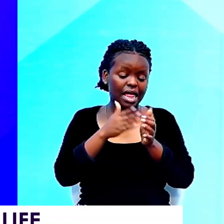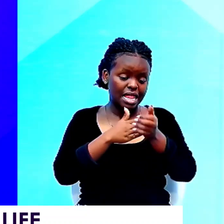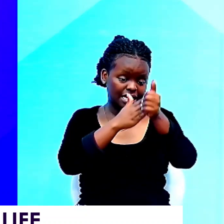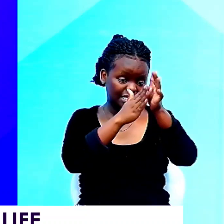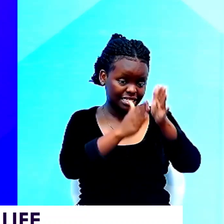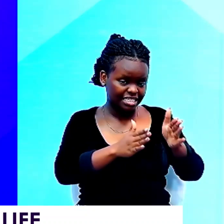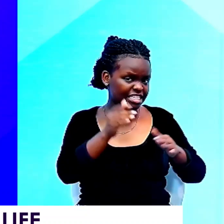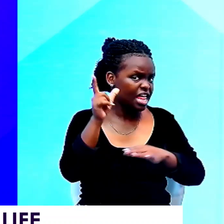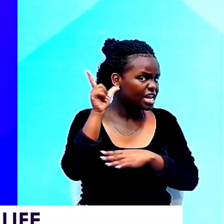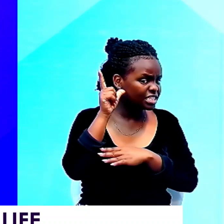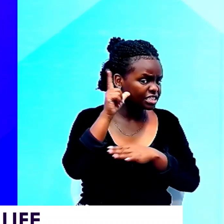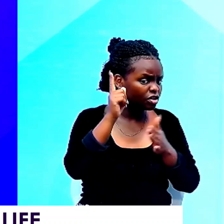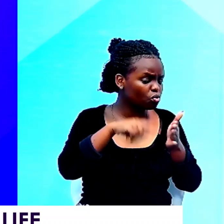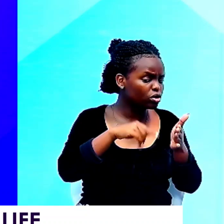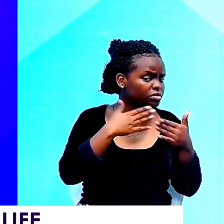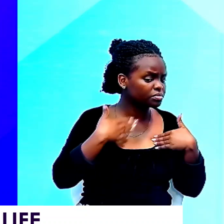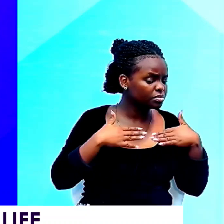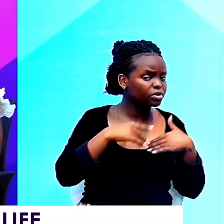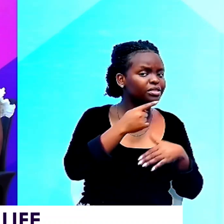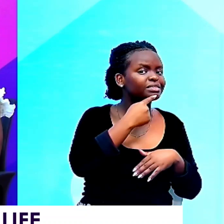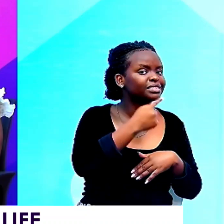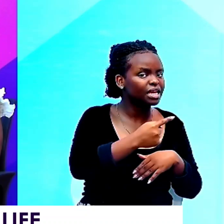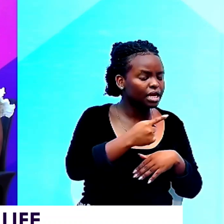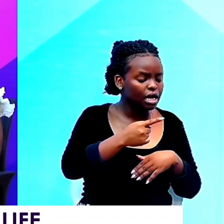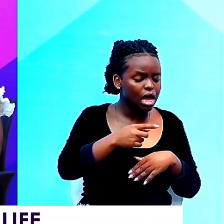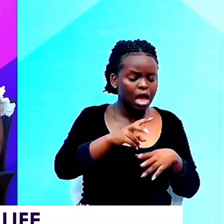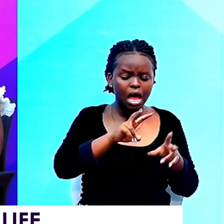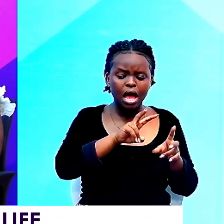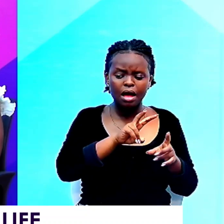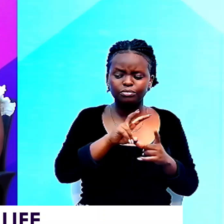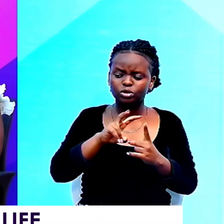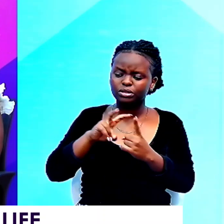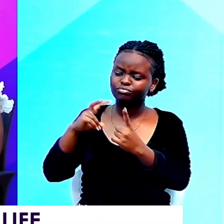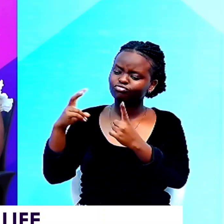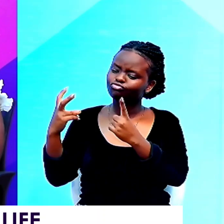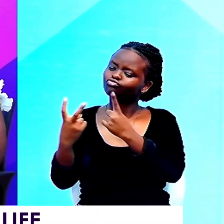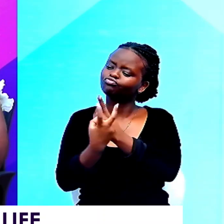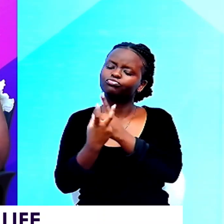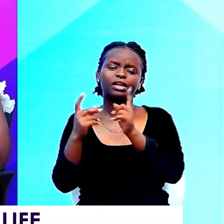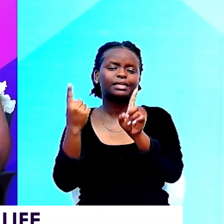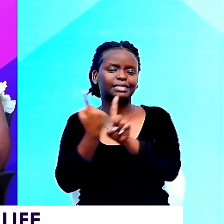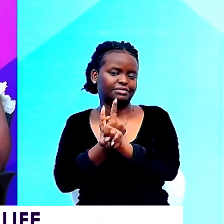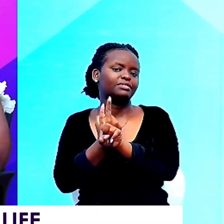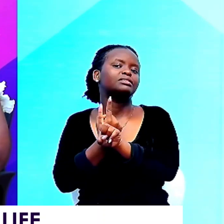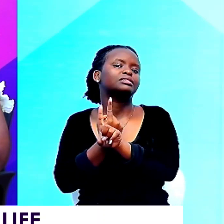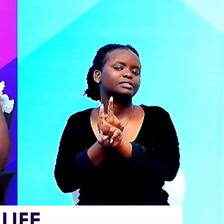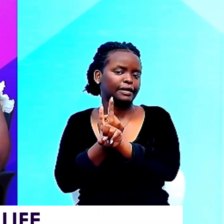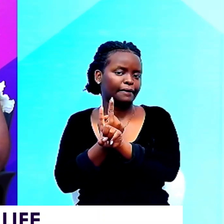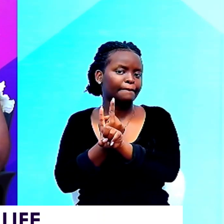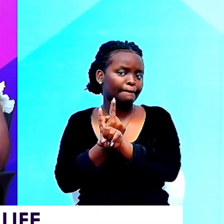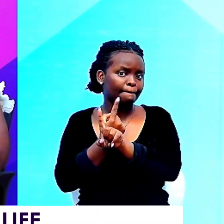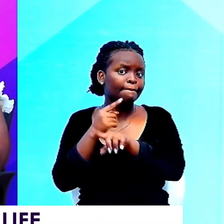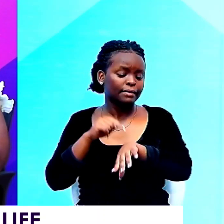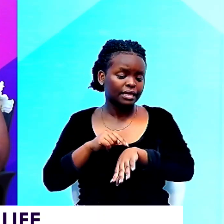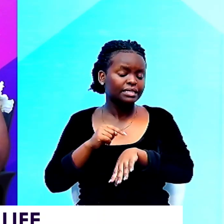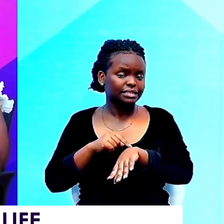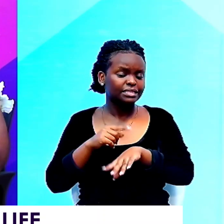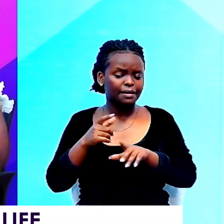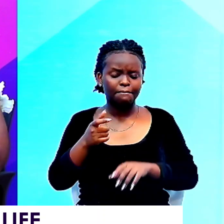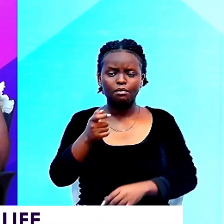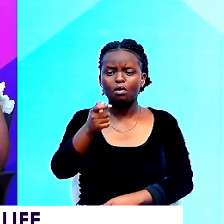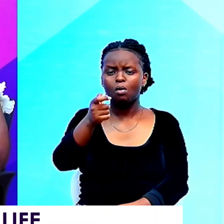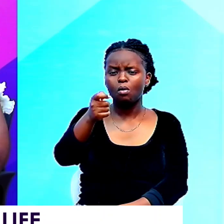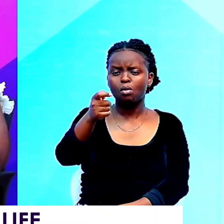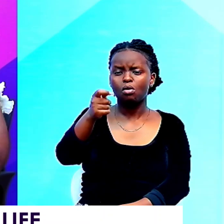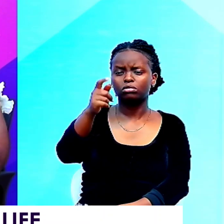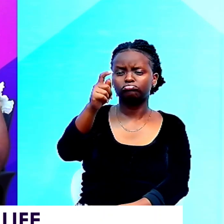people are saying. I'm just also looking at another side of all this. Yes. Whenever I turn on my